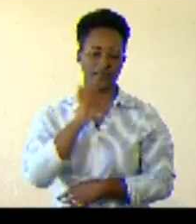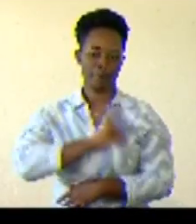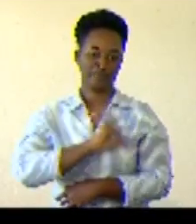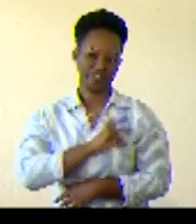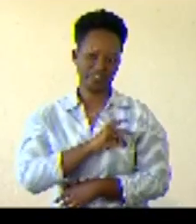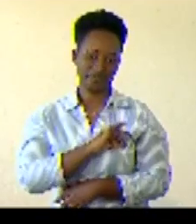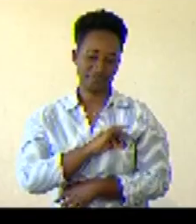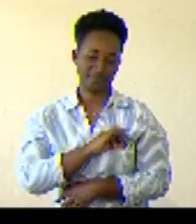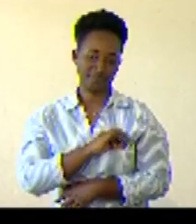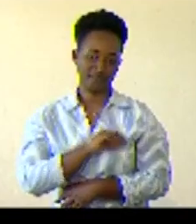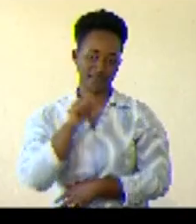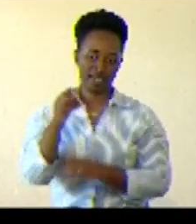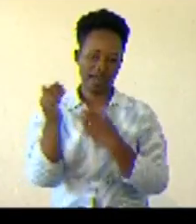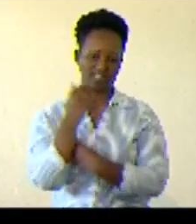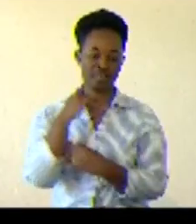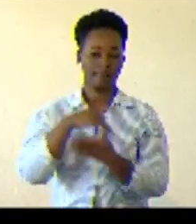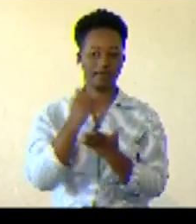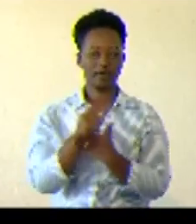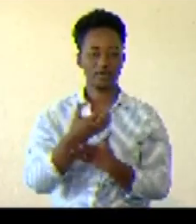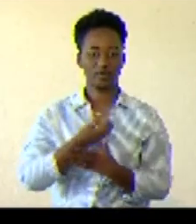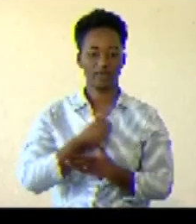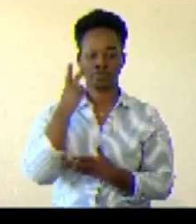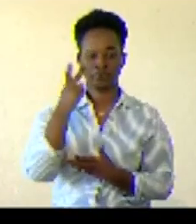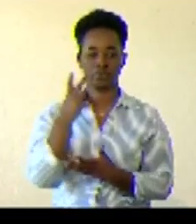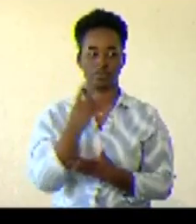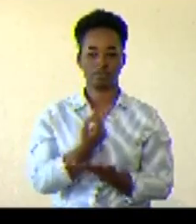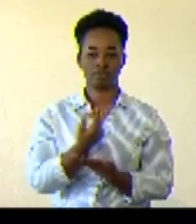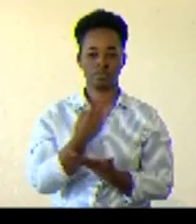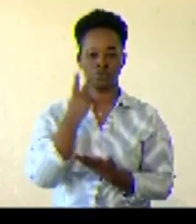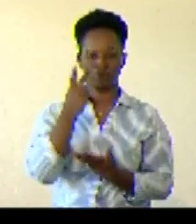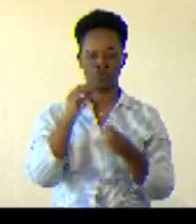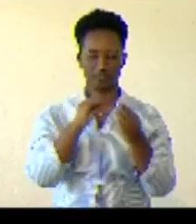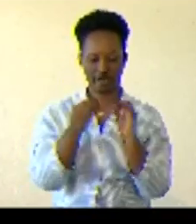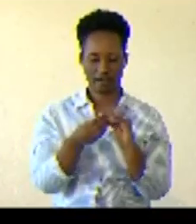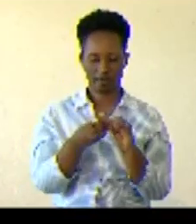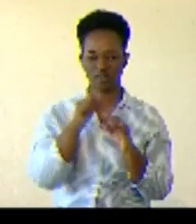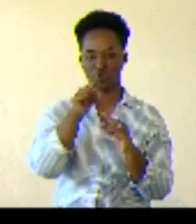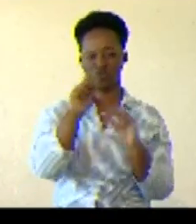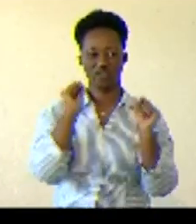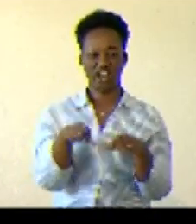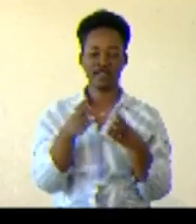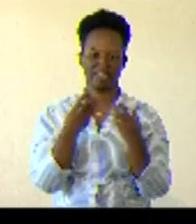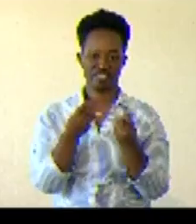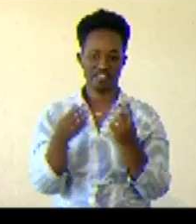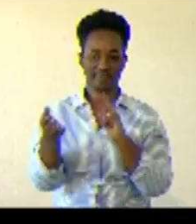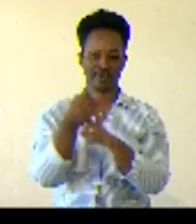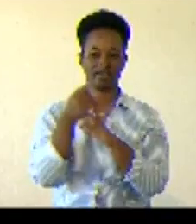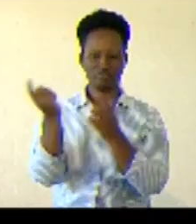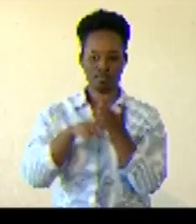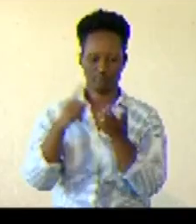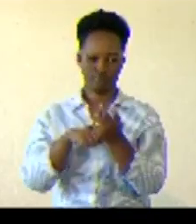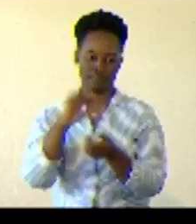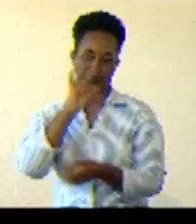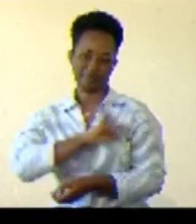profit that they had asked us, because we had two variables already, so you can easily find out or calculate the